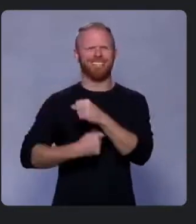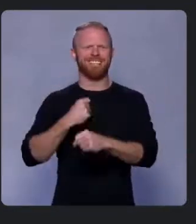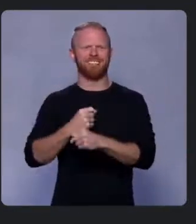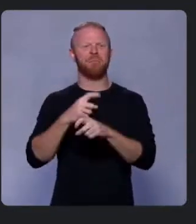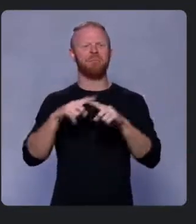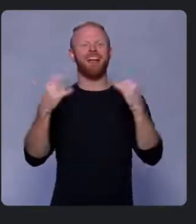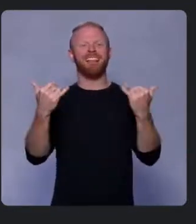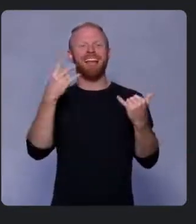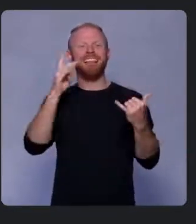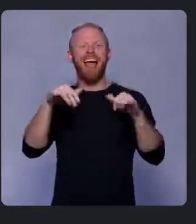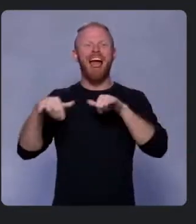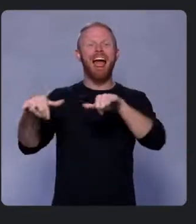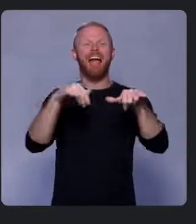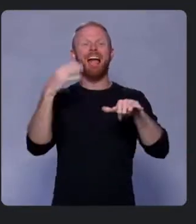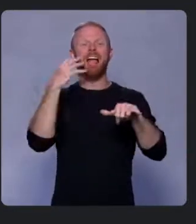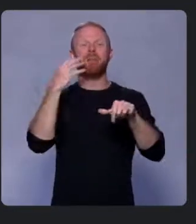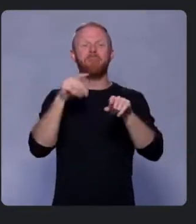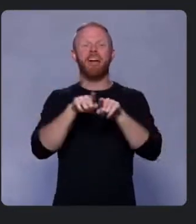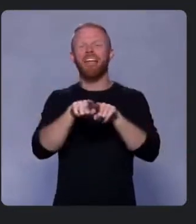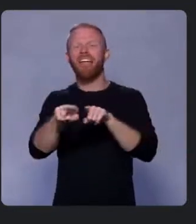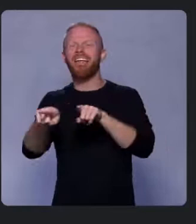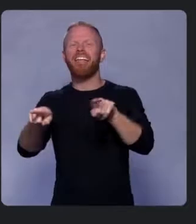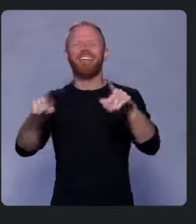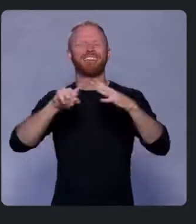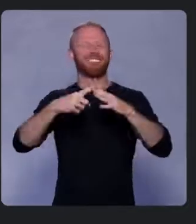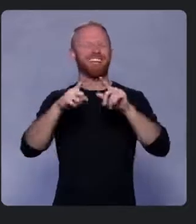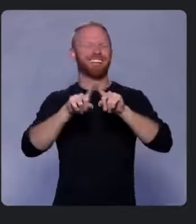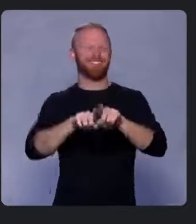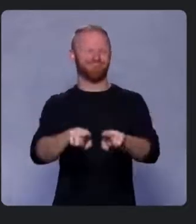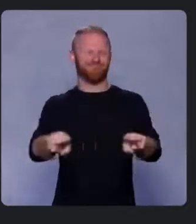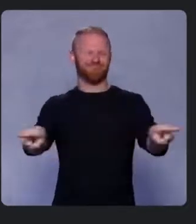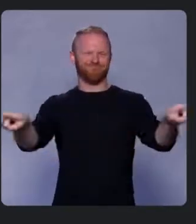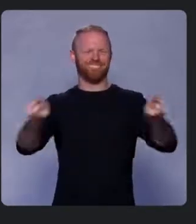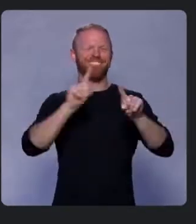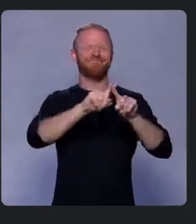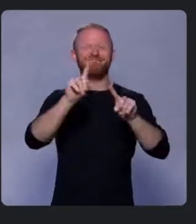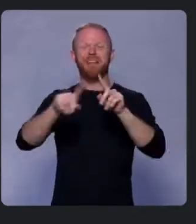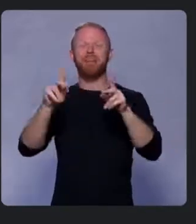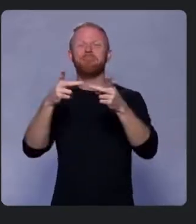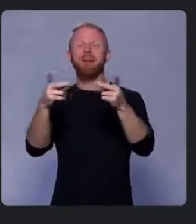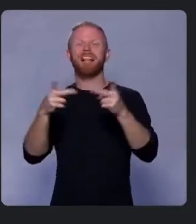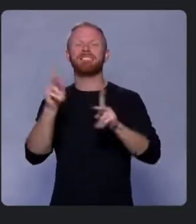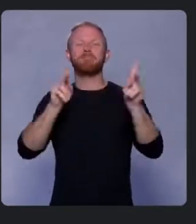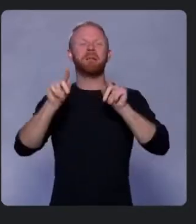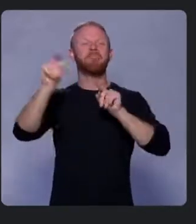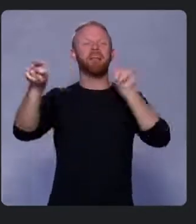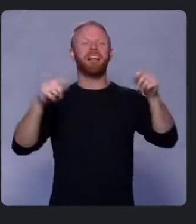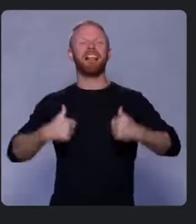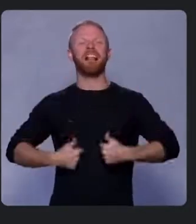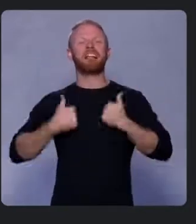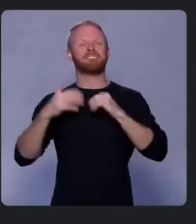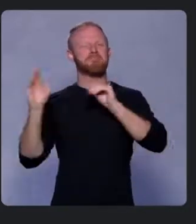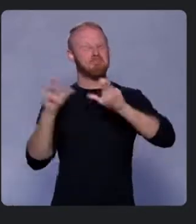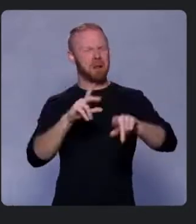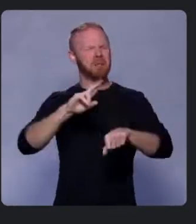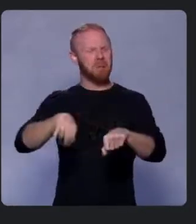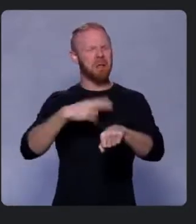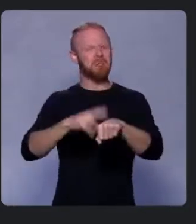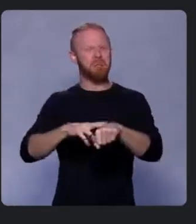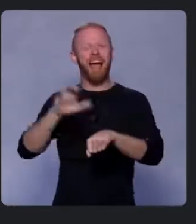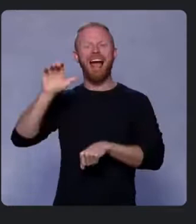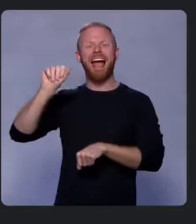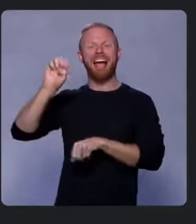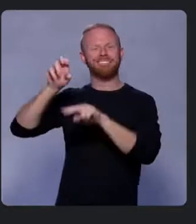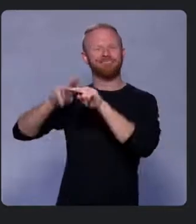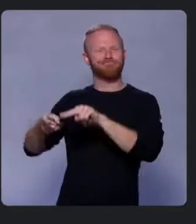common experience diverge. In some places, people are beginning to live their lives again as cases decline.